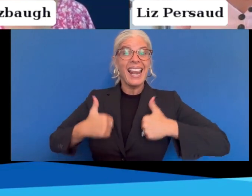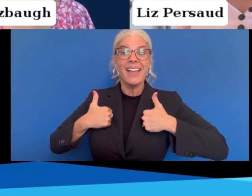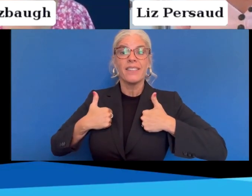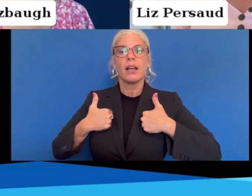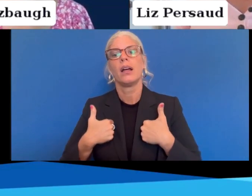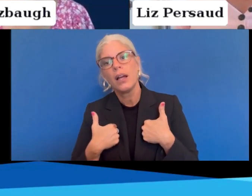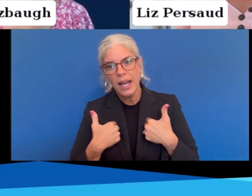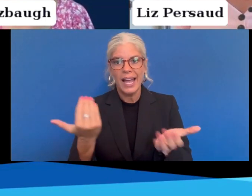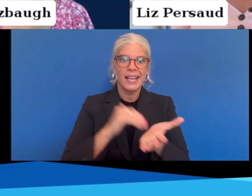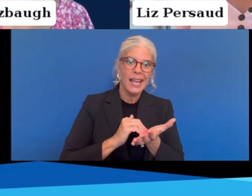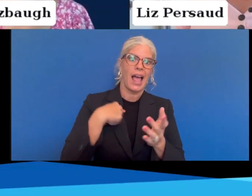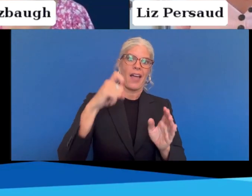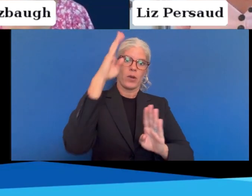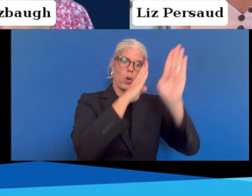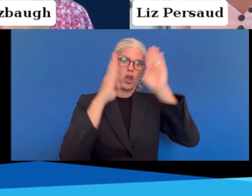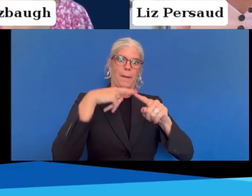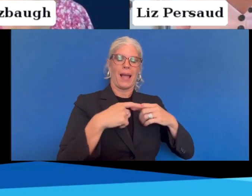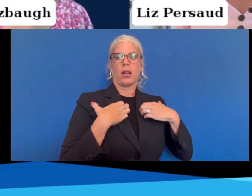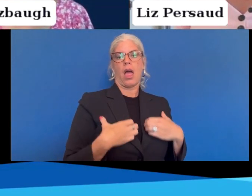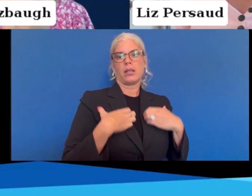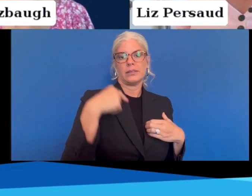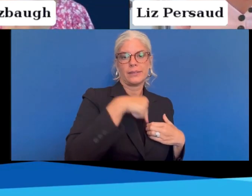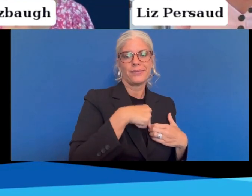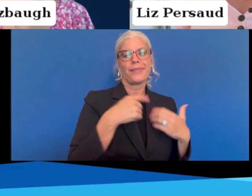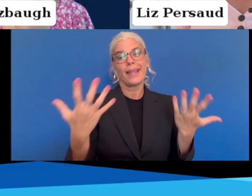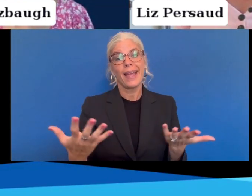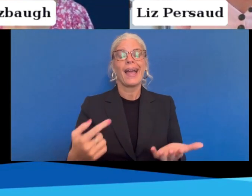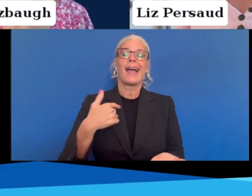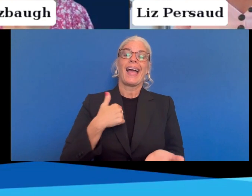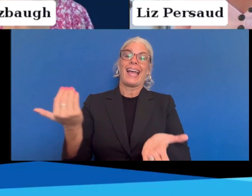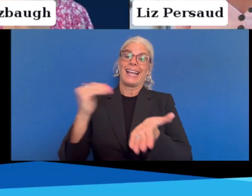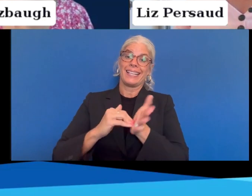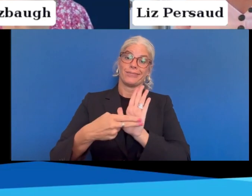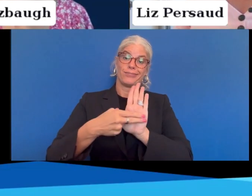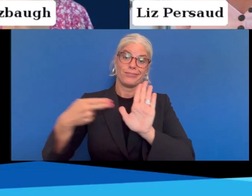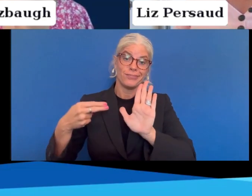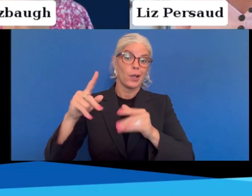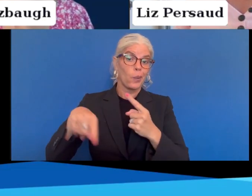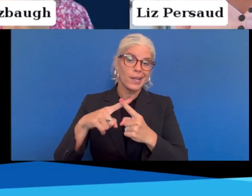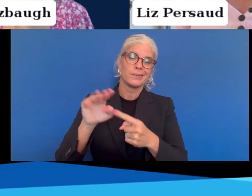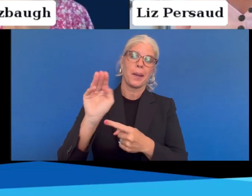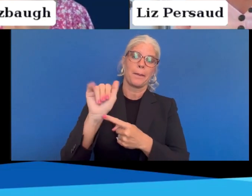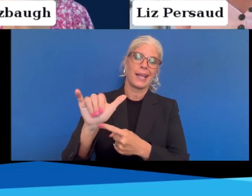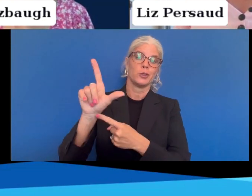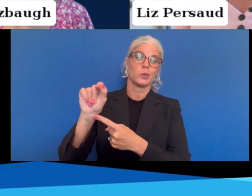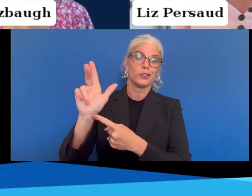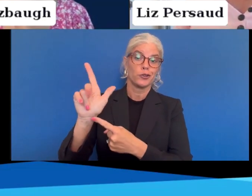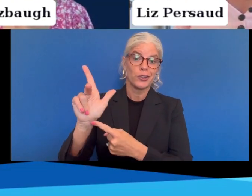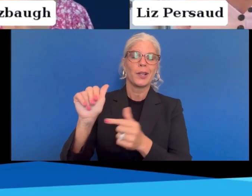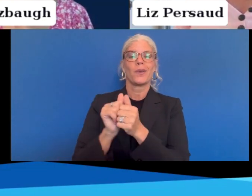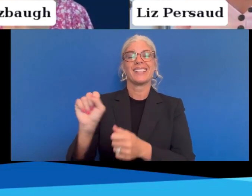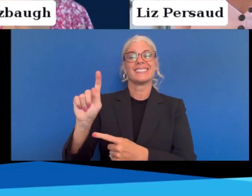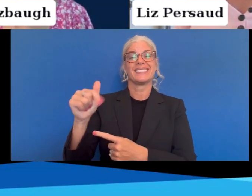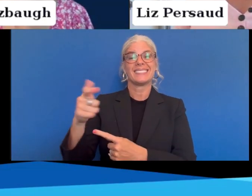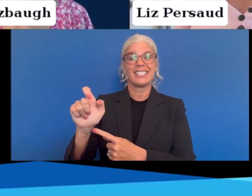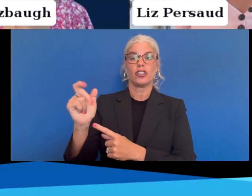complications. So as I'm going through cancer, right, SMA is progressing and life is just moving forward, and you've got this extra thing